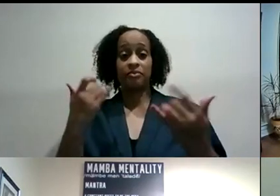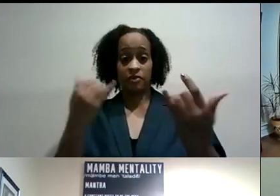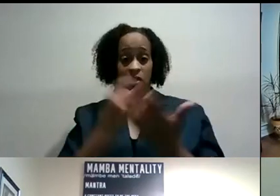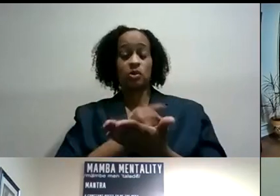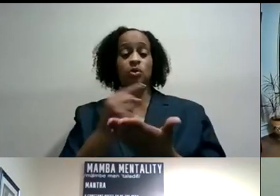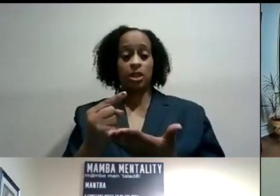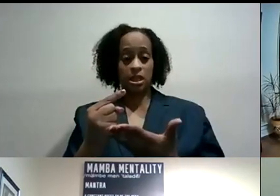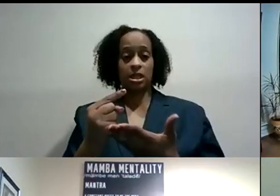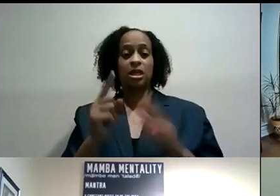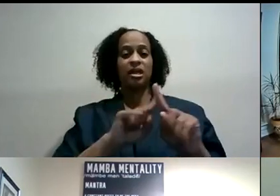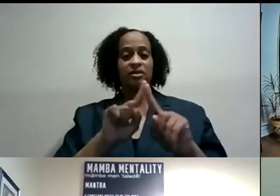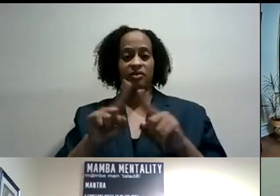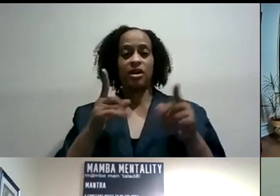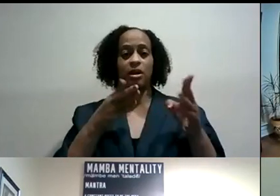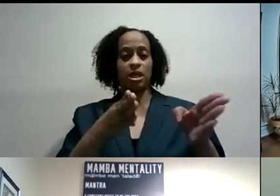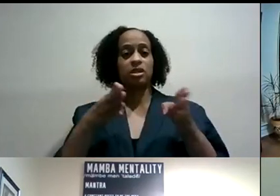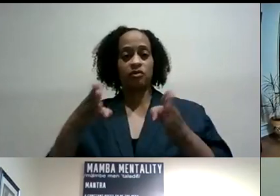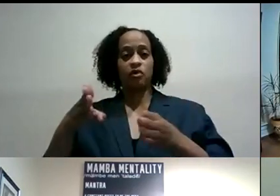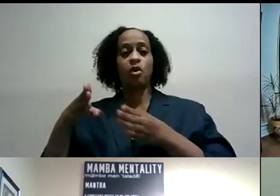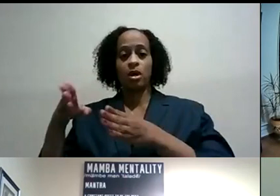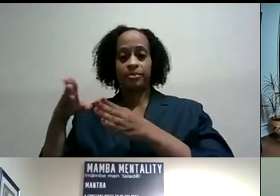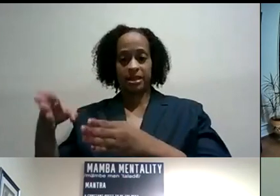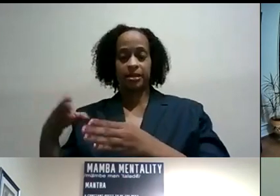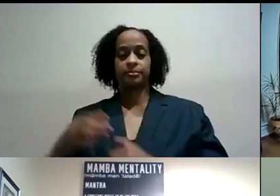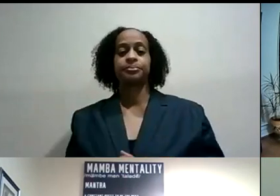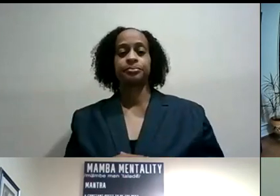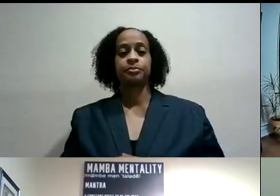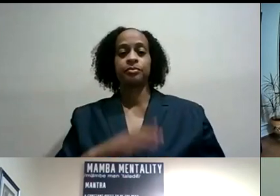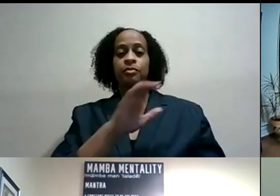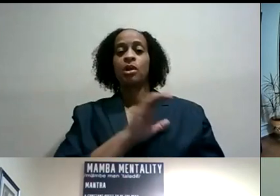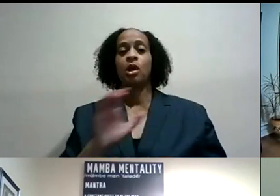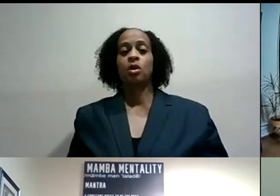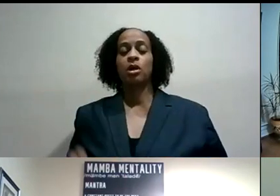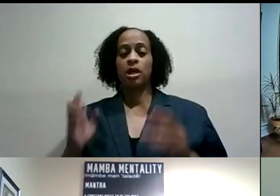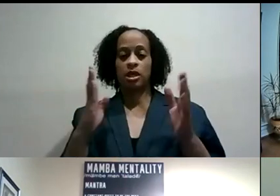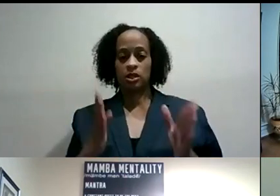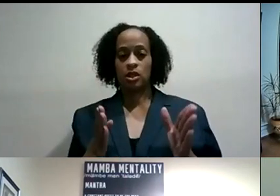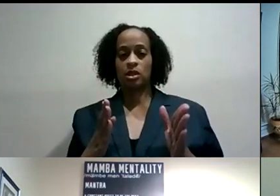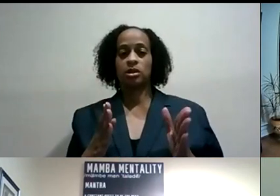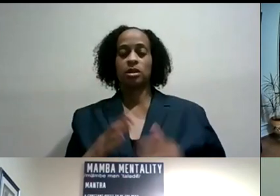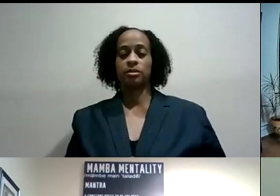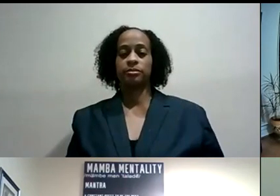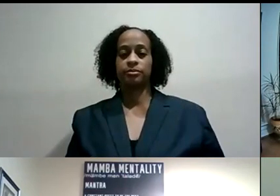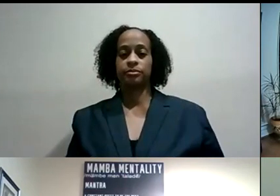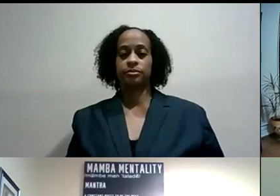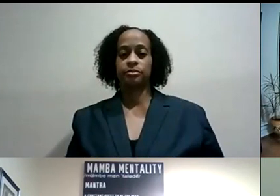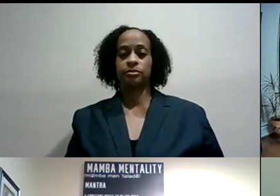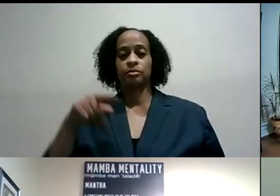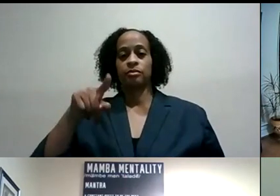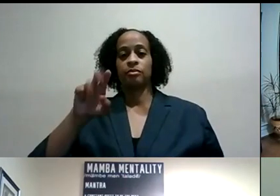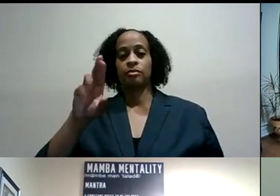in various forms. For Christians who are Protestants, we